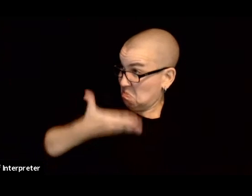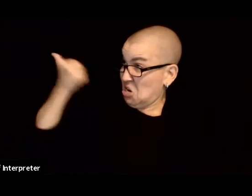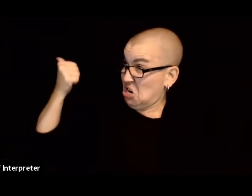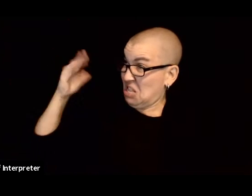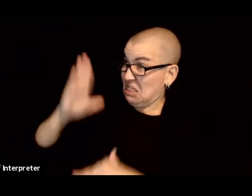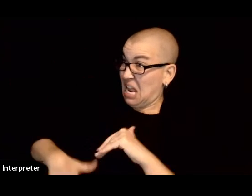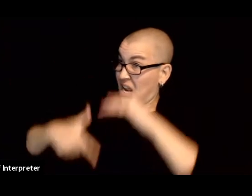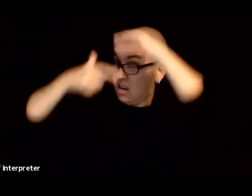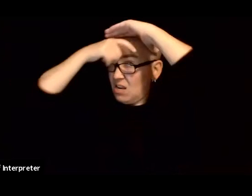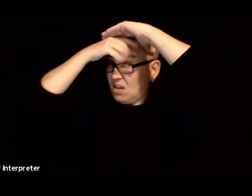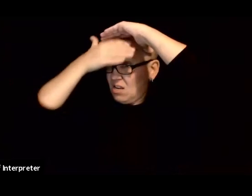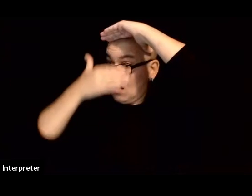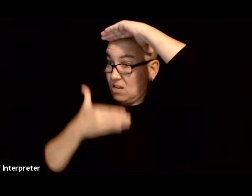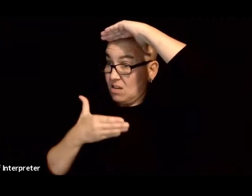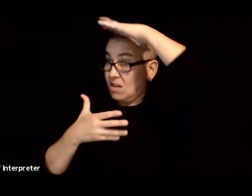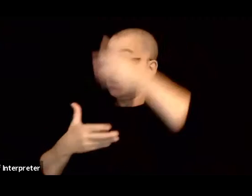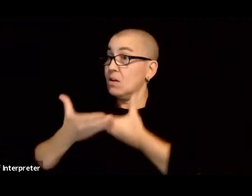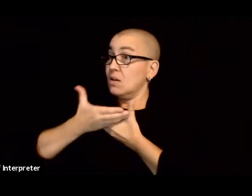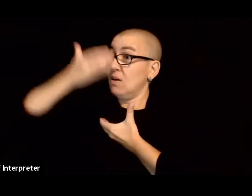Minnesota?